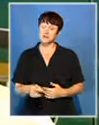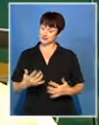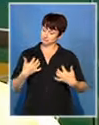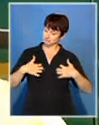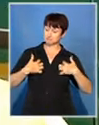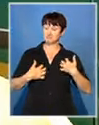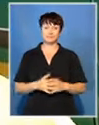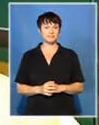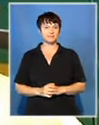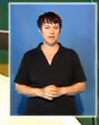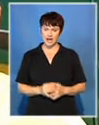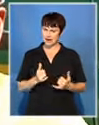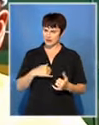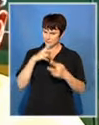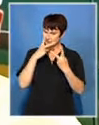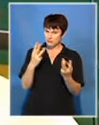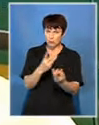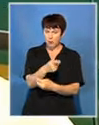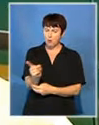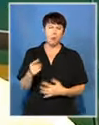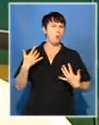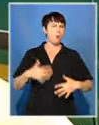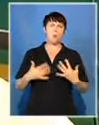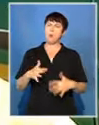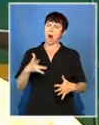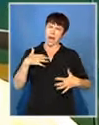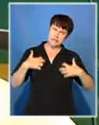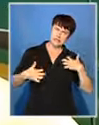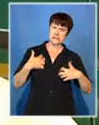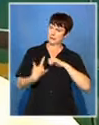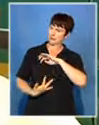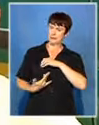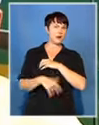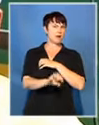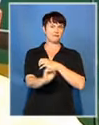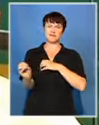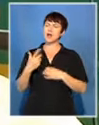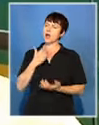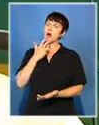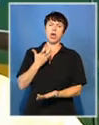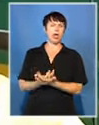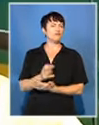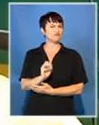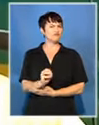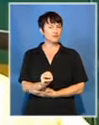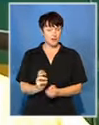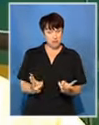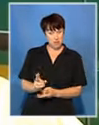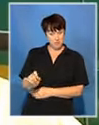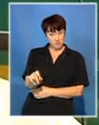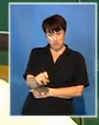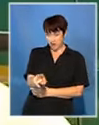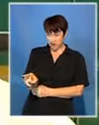reception that we are receiving from the people is absolutely amazing. These people are